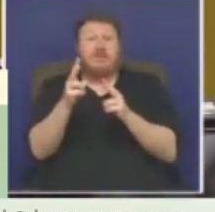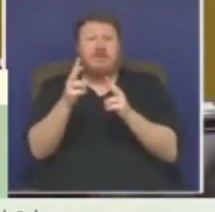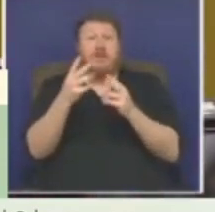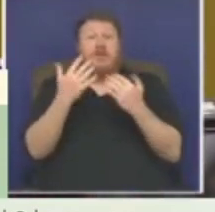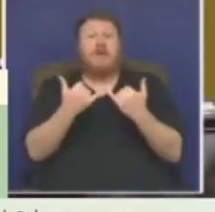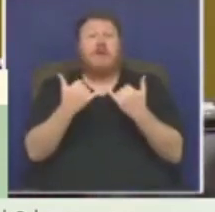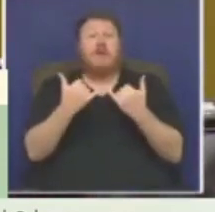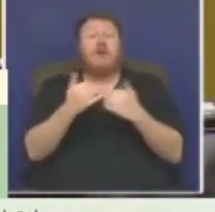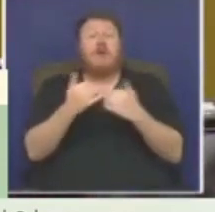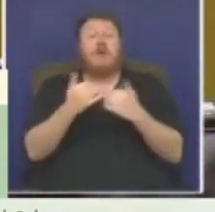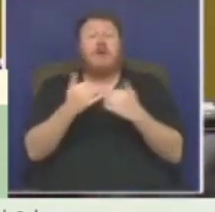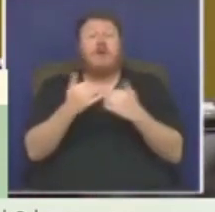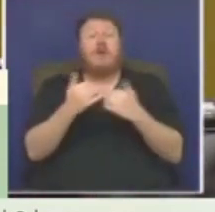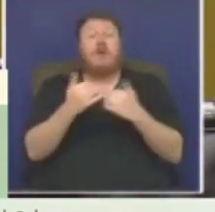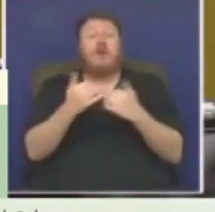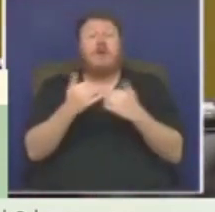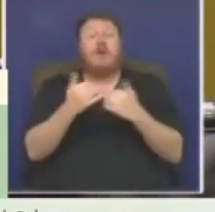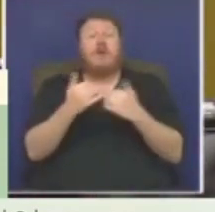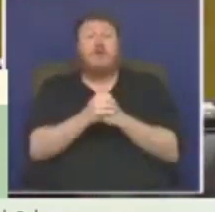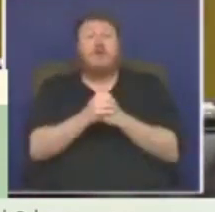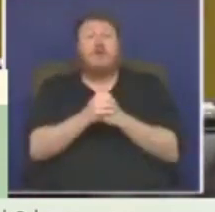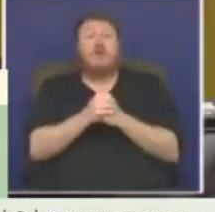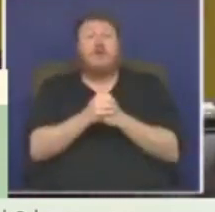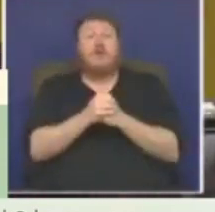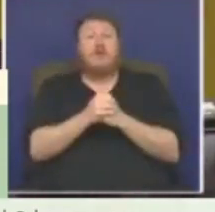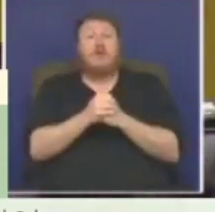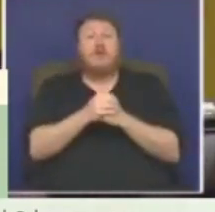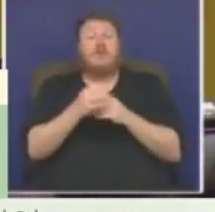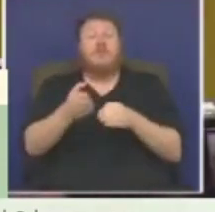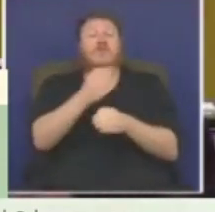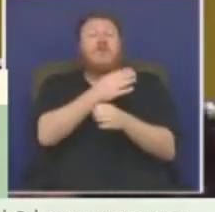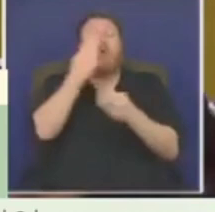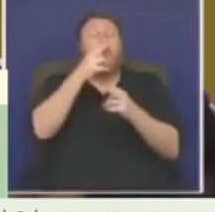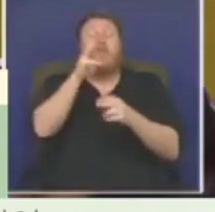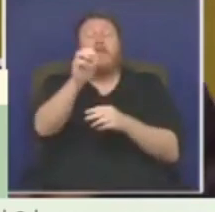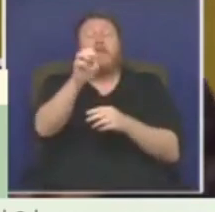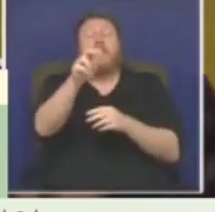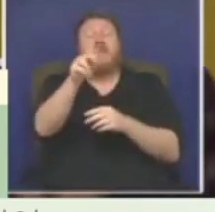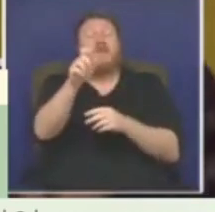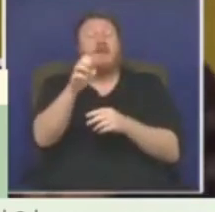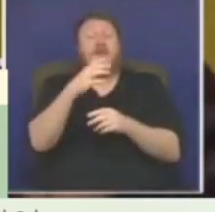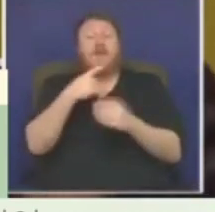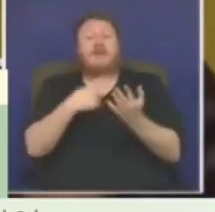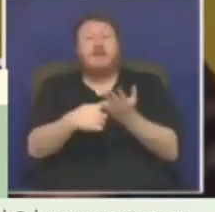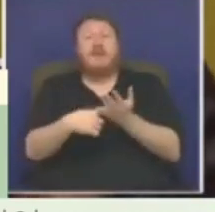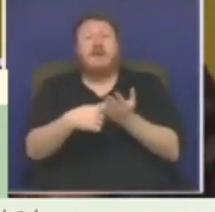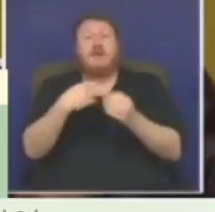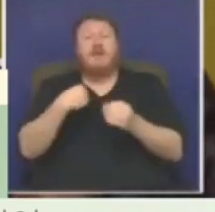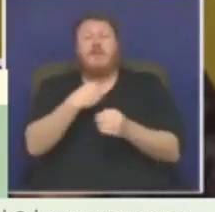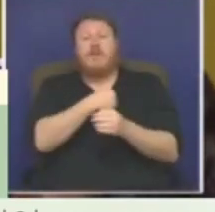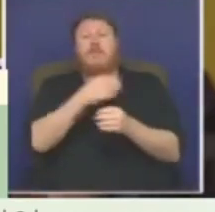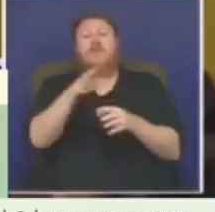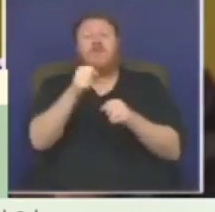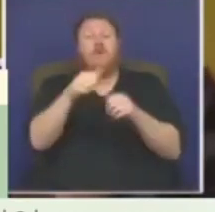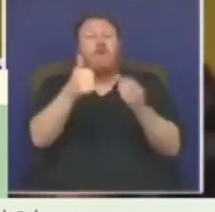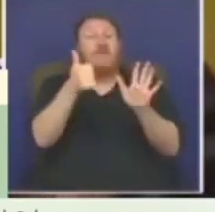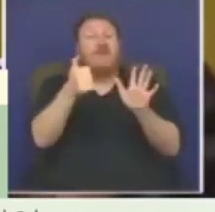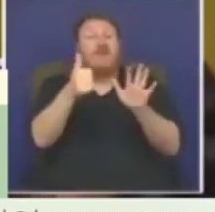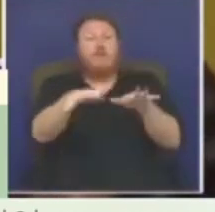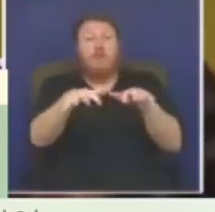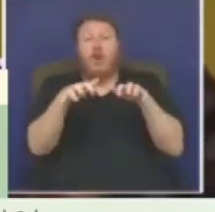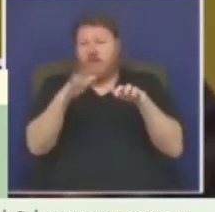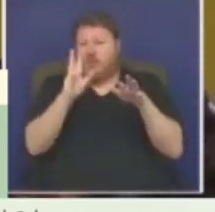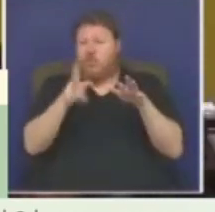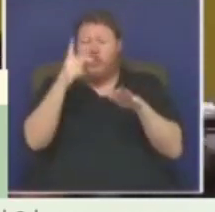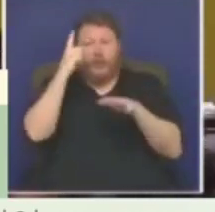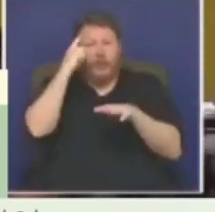upon. I wanted to say, before you, Honorable Mente, and those members who have been here from the 6th Parliament will agree